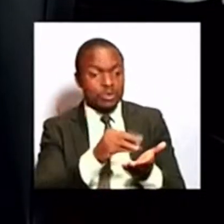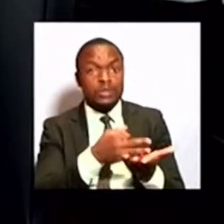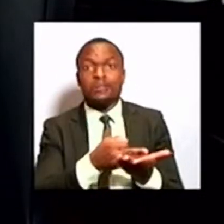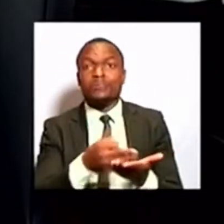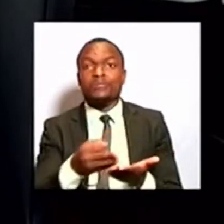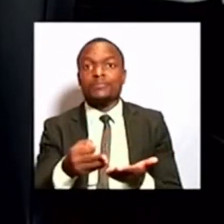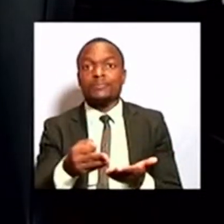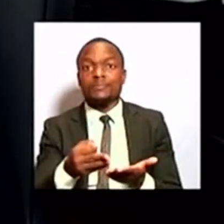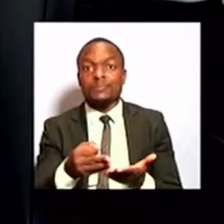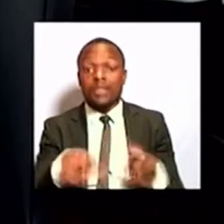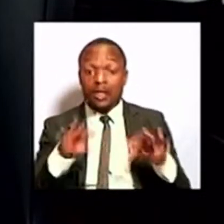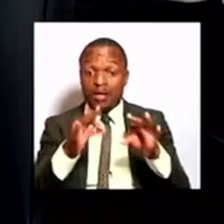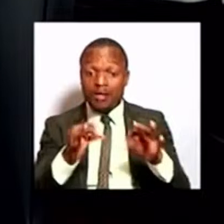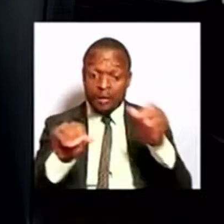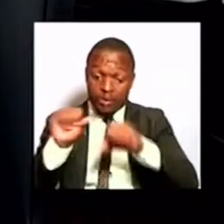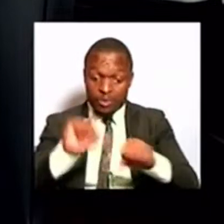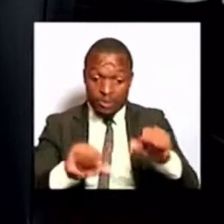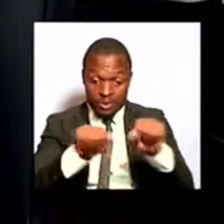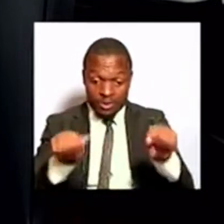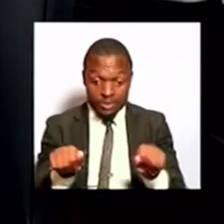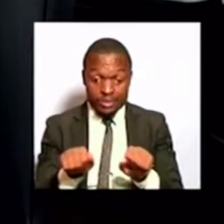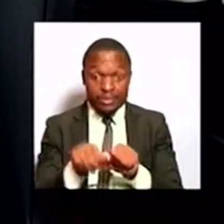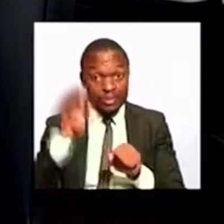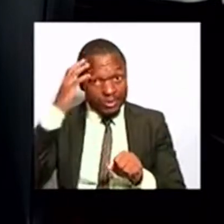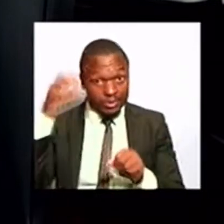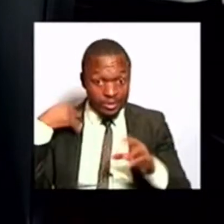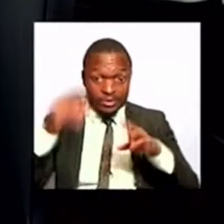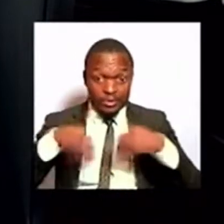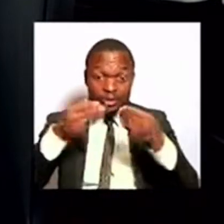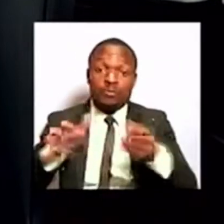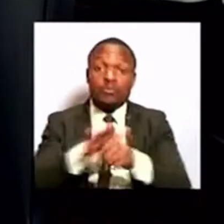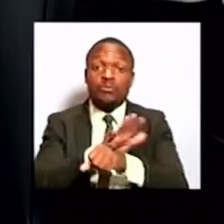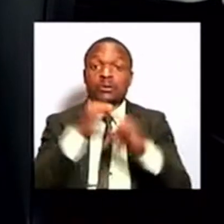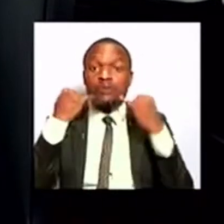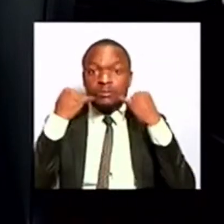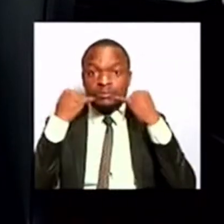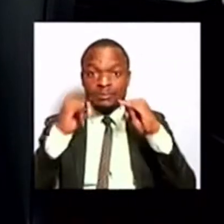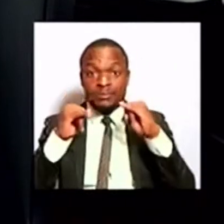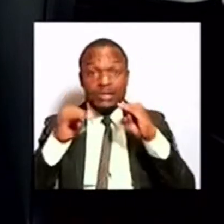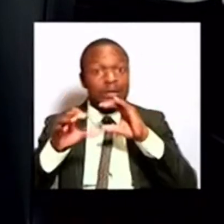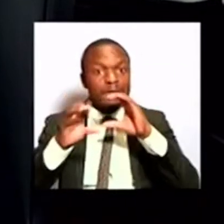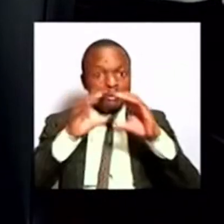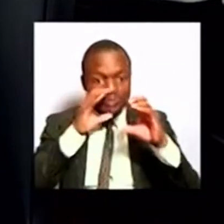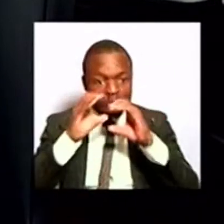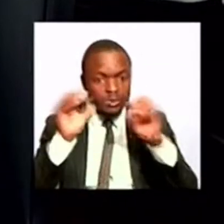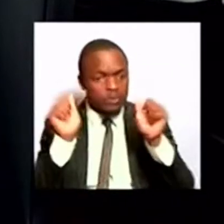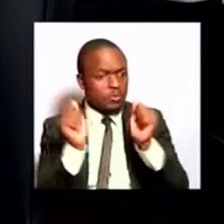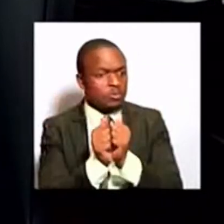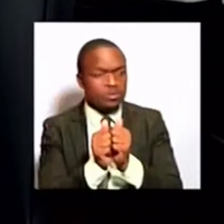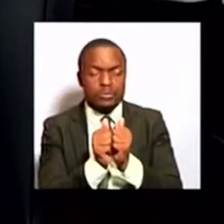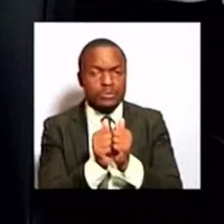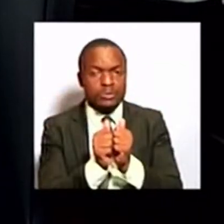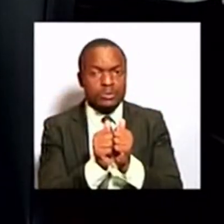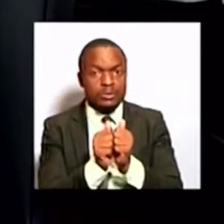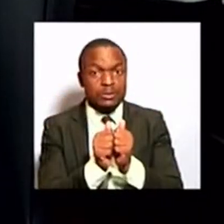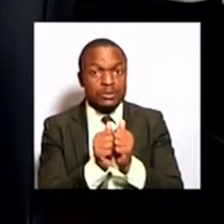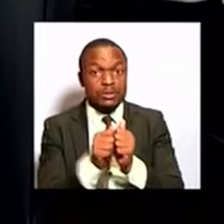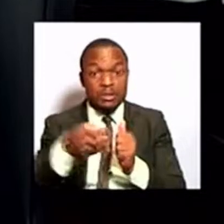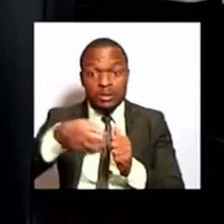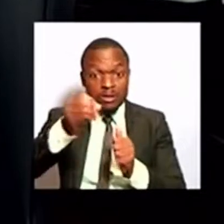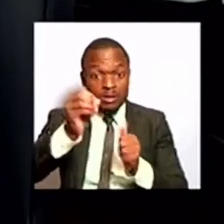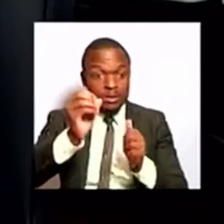If the Auditor General's office was given all the information, for instance, communication to the would-be owners of